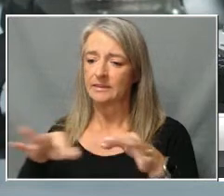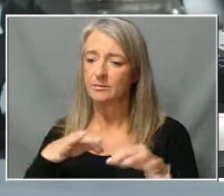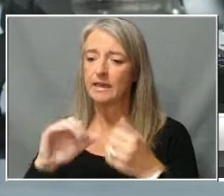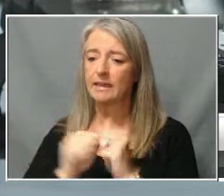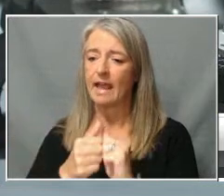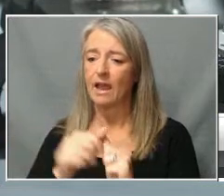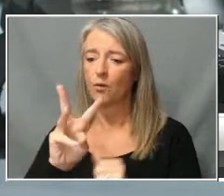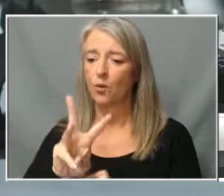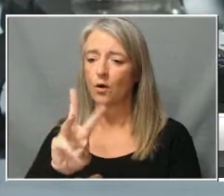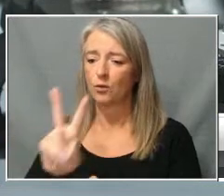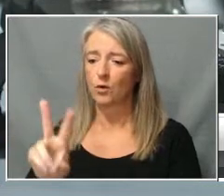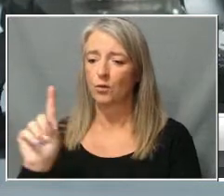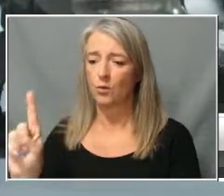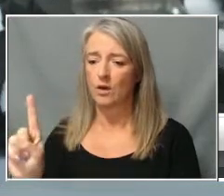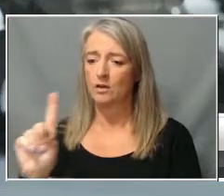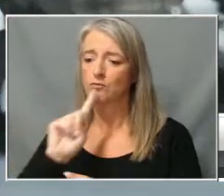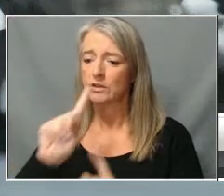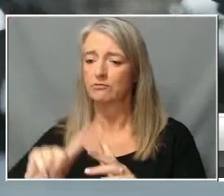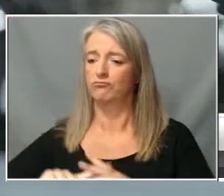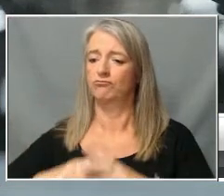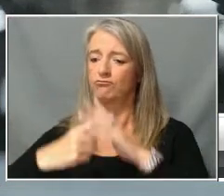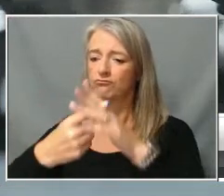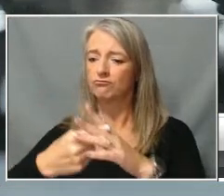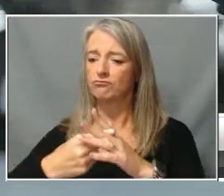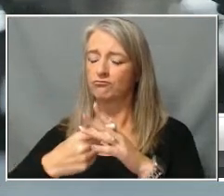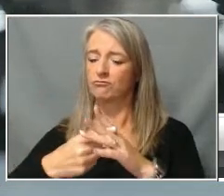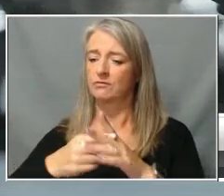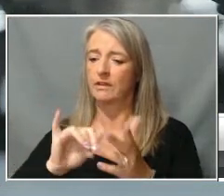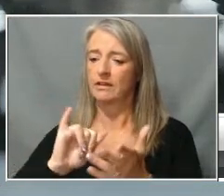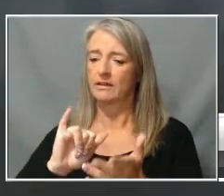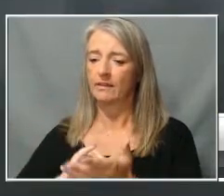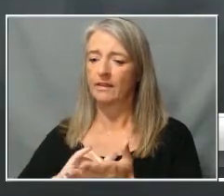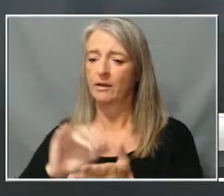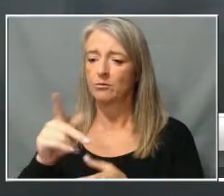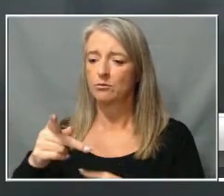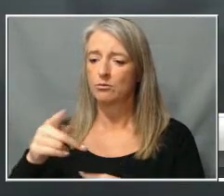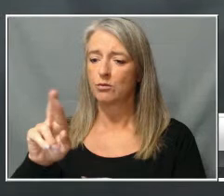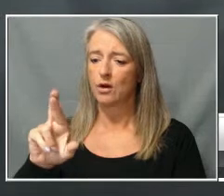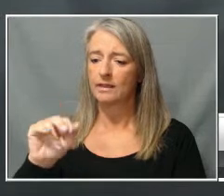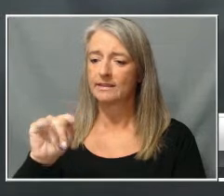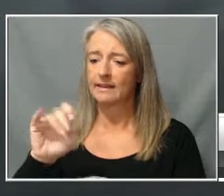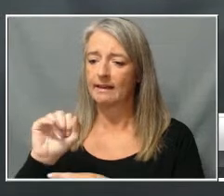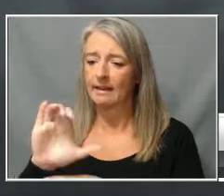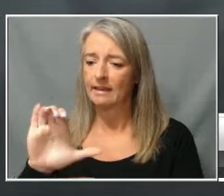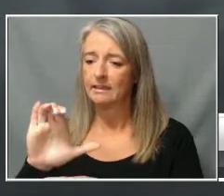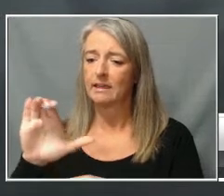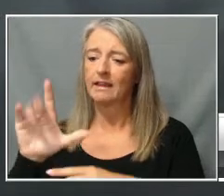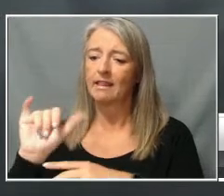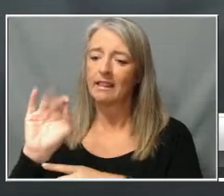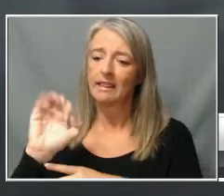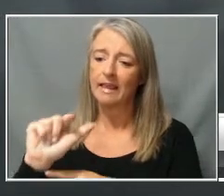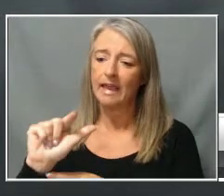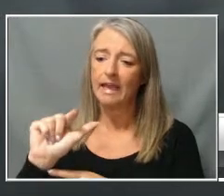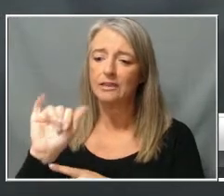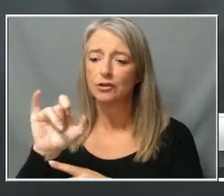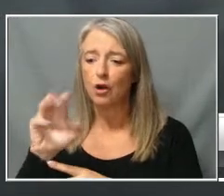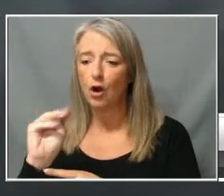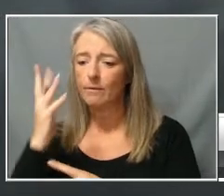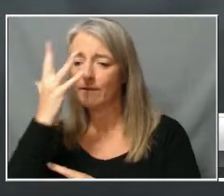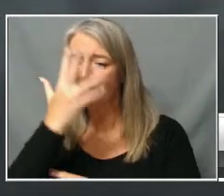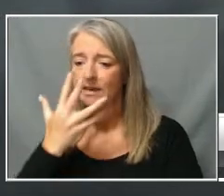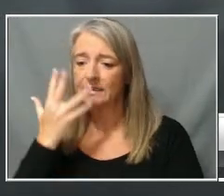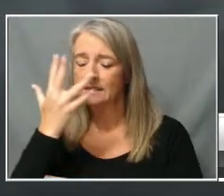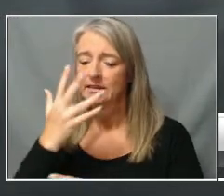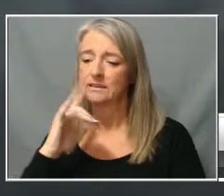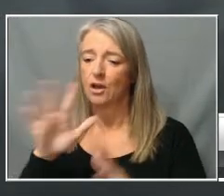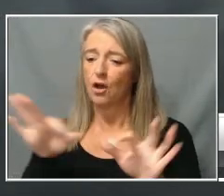really kick-started the field of prosthetics, from prosthetic legs and arms to even faces. And it also